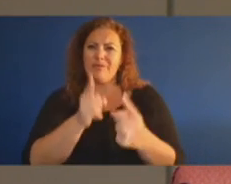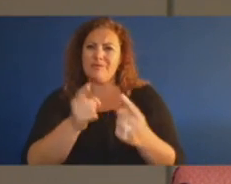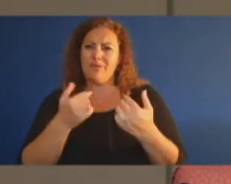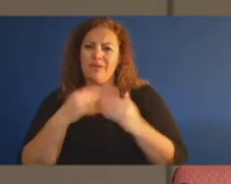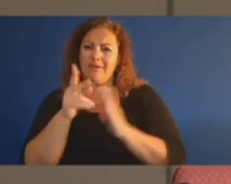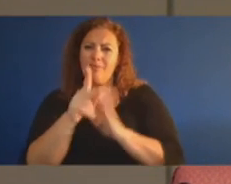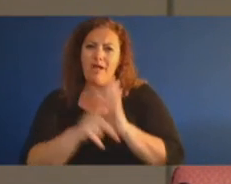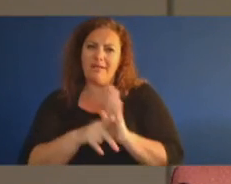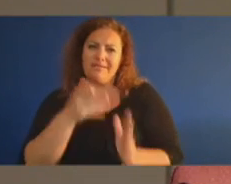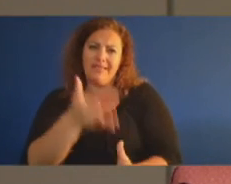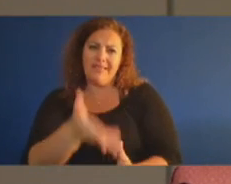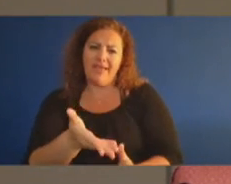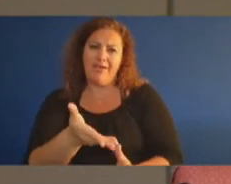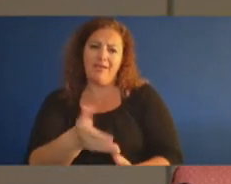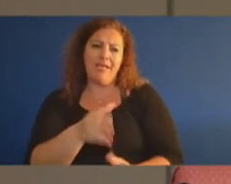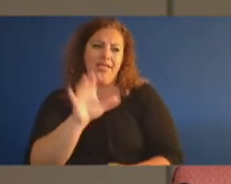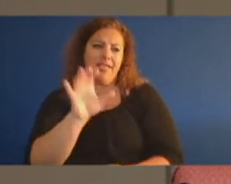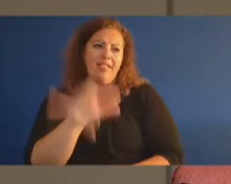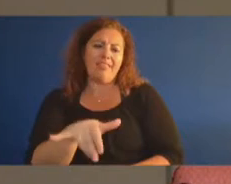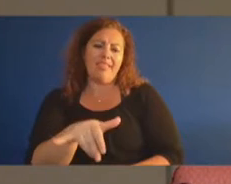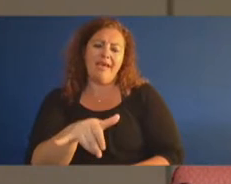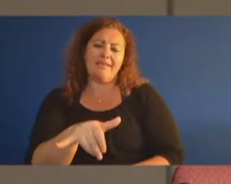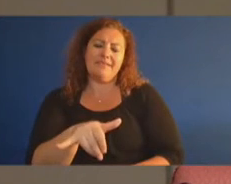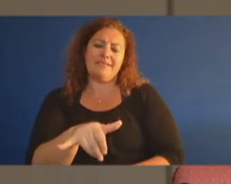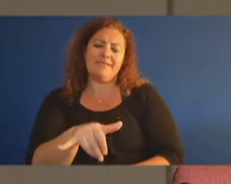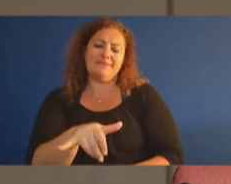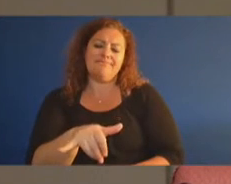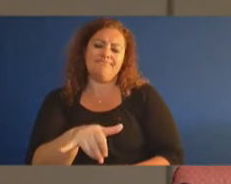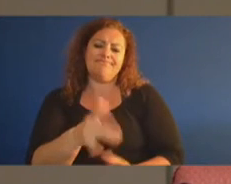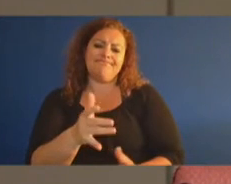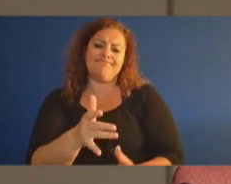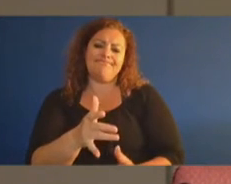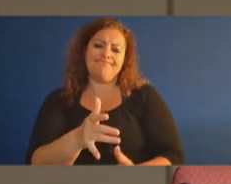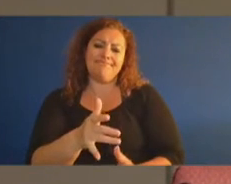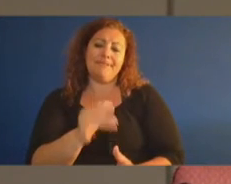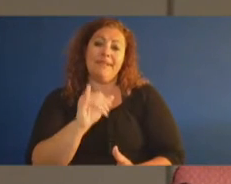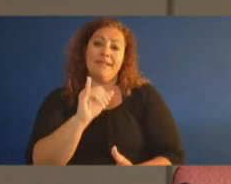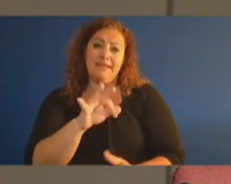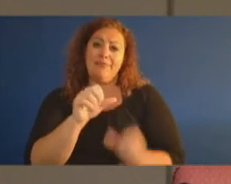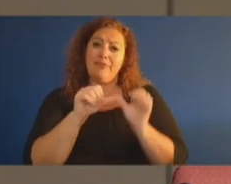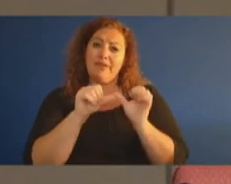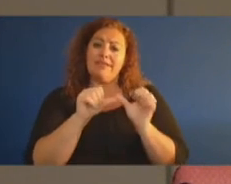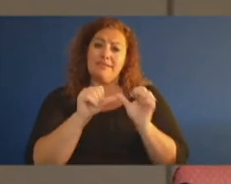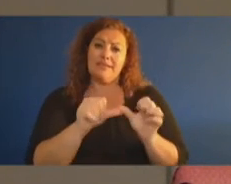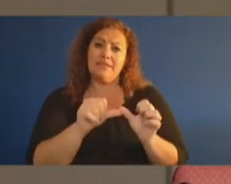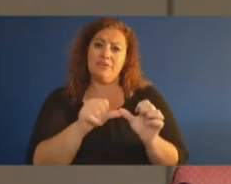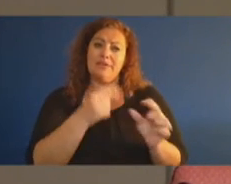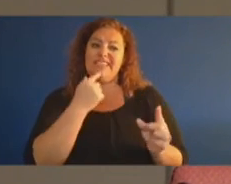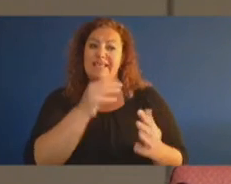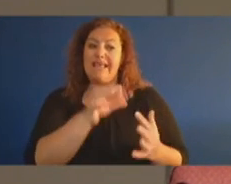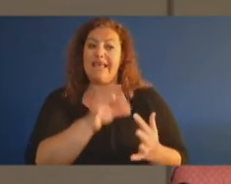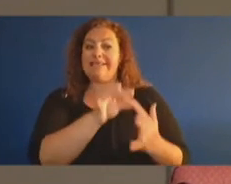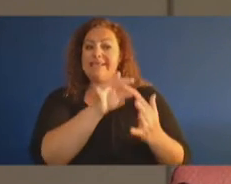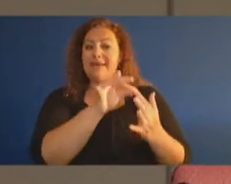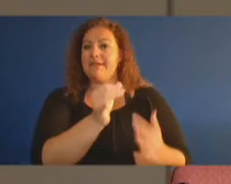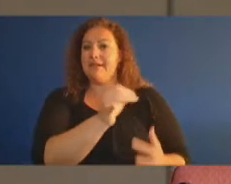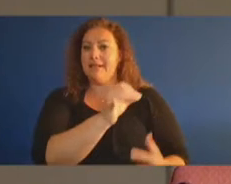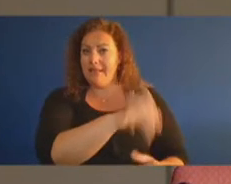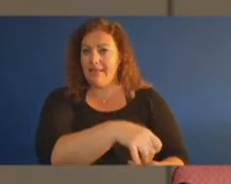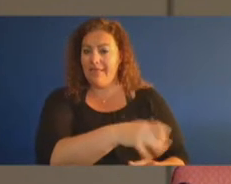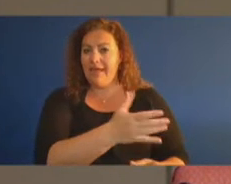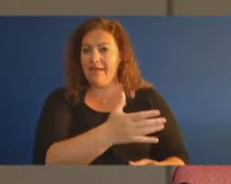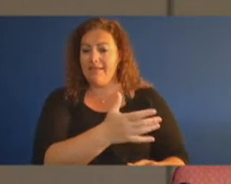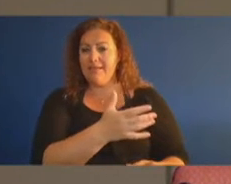place and that's um and if we continue to make an exception such as that